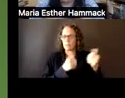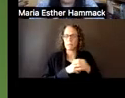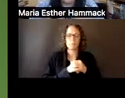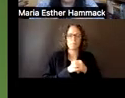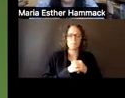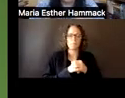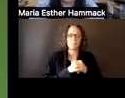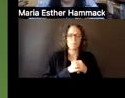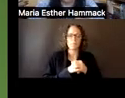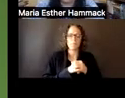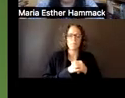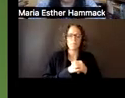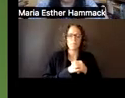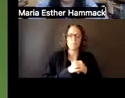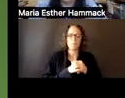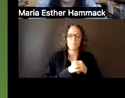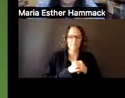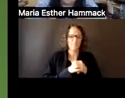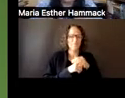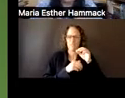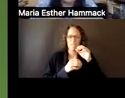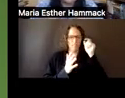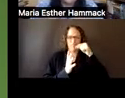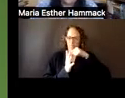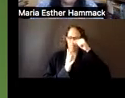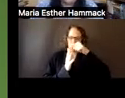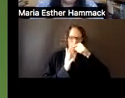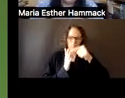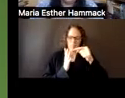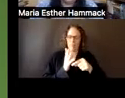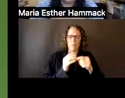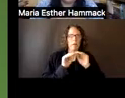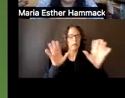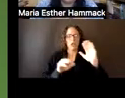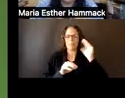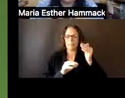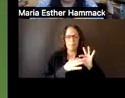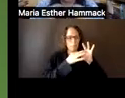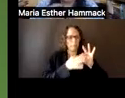in the processes that led to the Texas Revolution. But slavery was very much